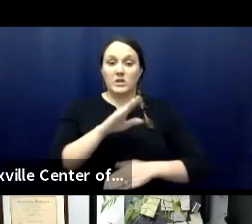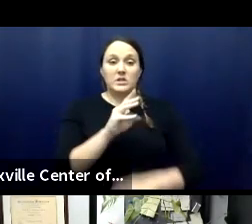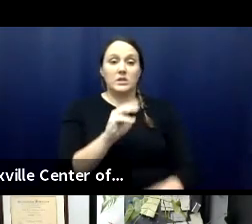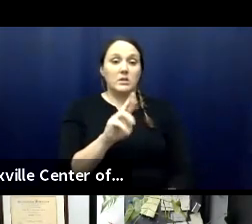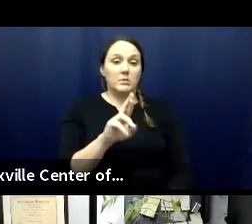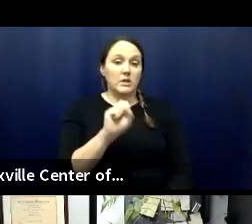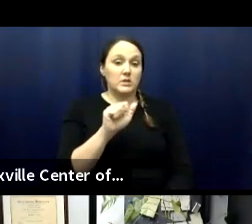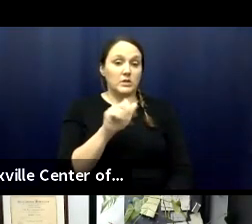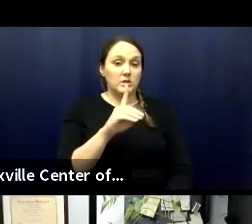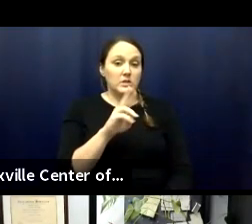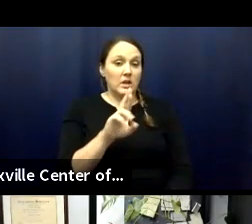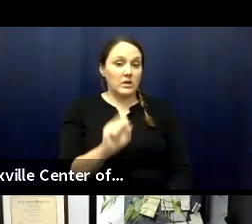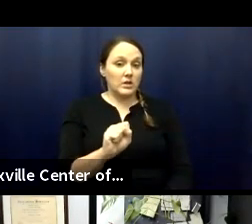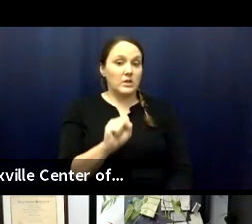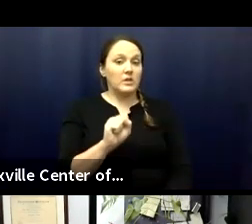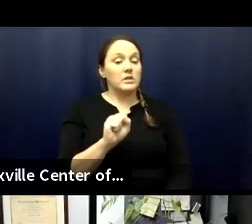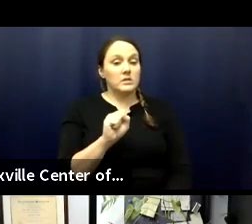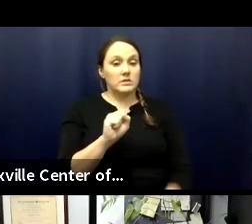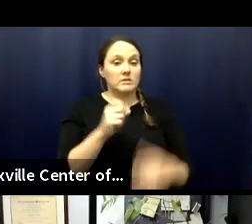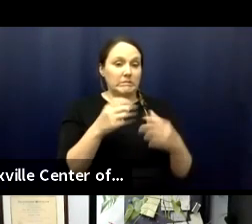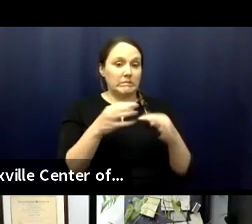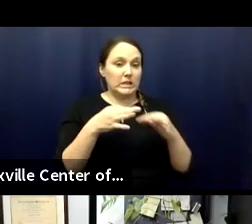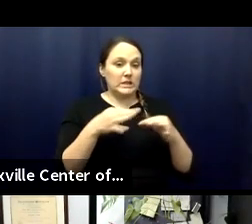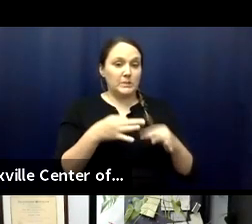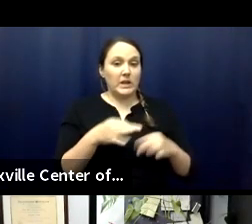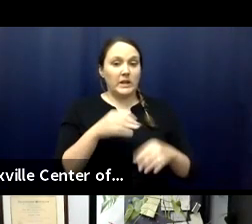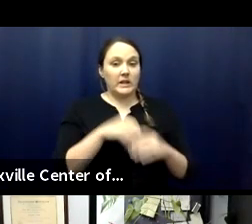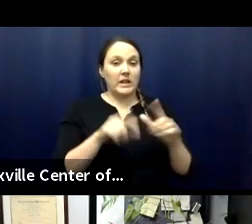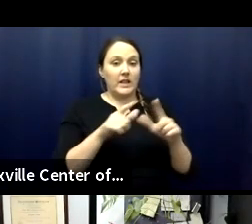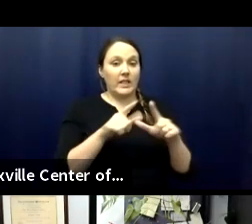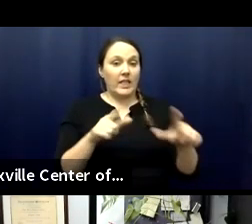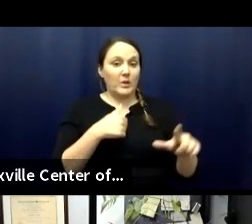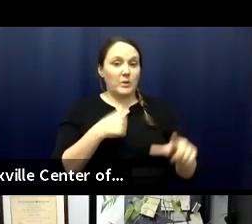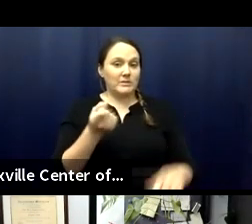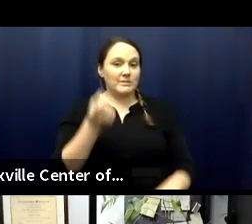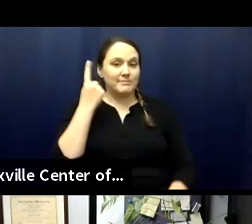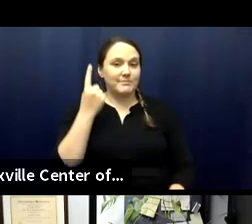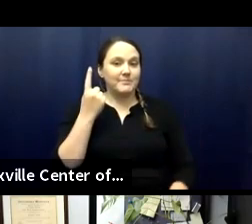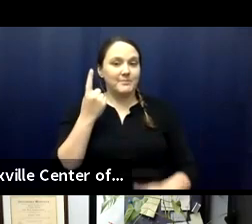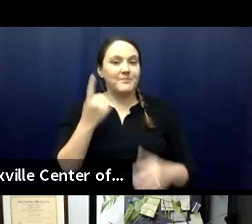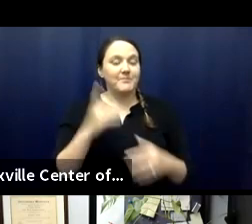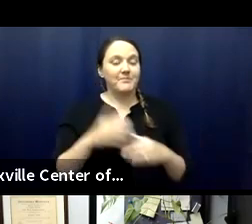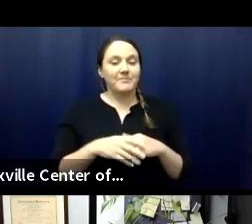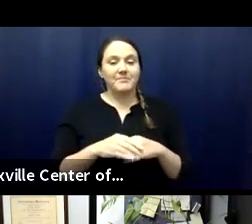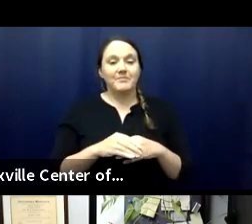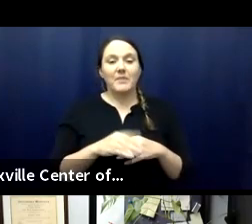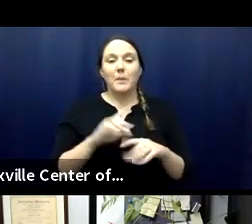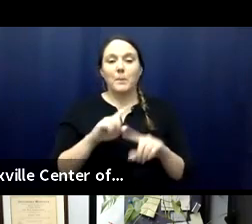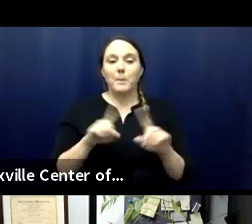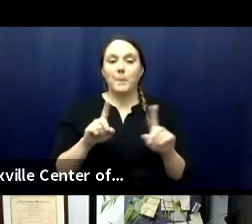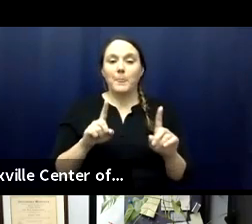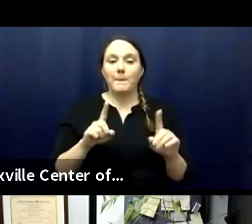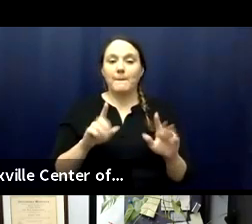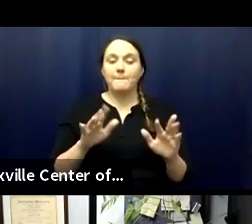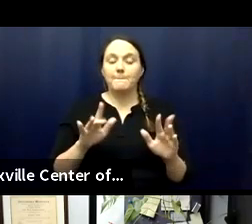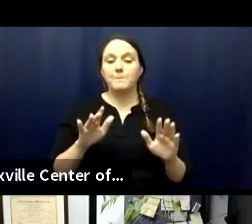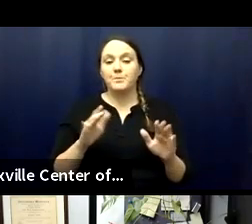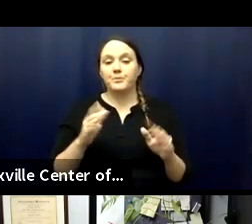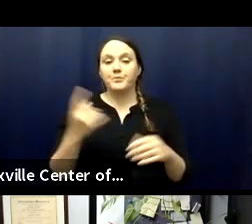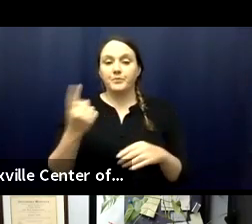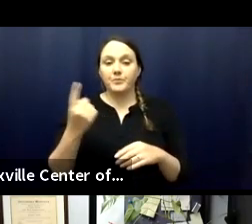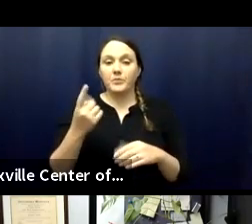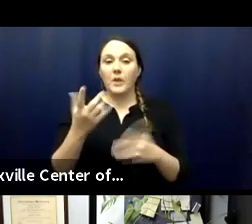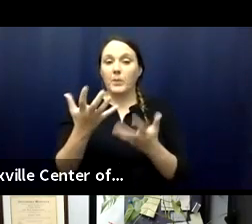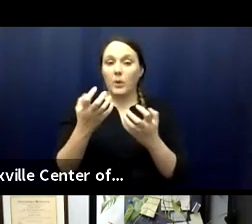to put this into language that I can hopefully understand, which is legalese. But you know, if it's something that we would want